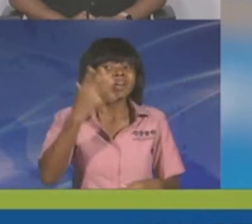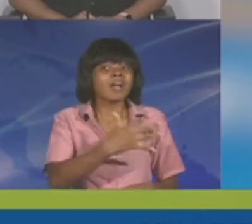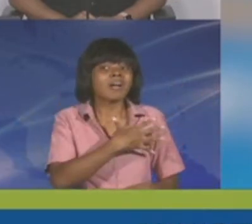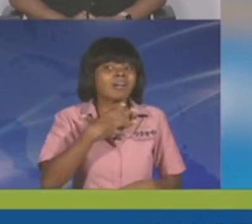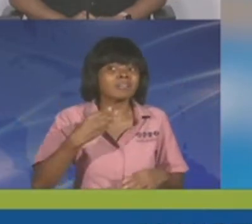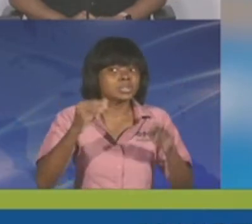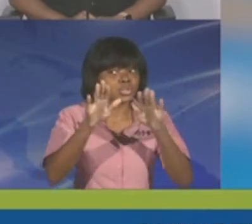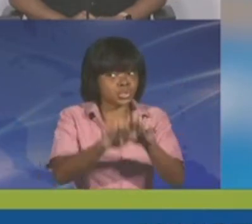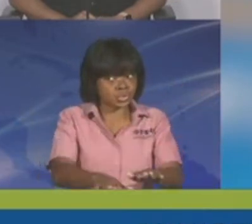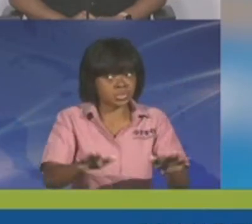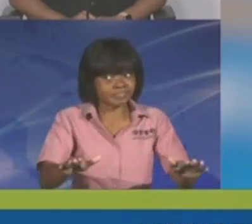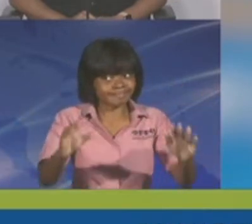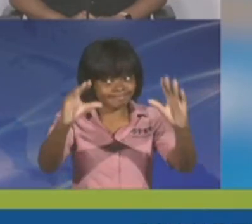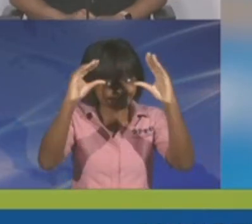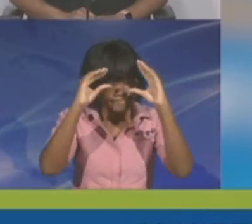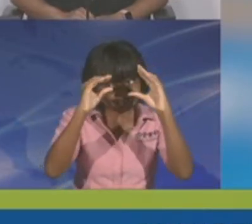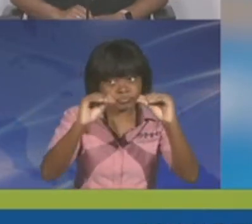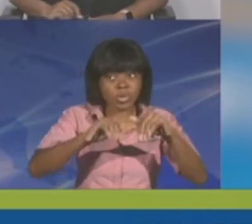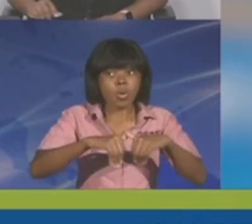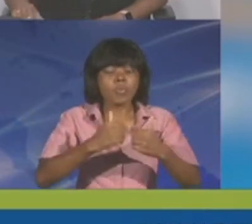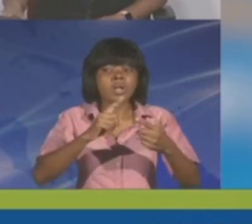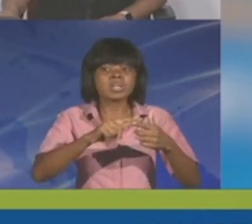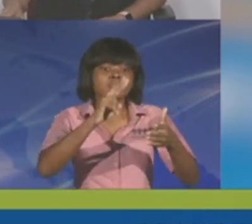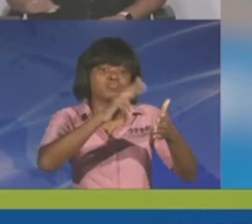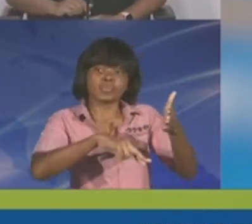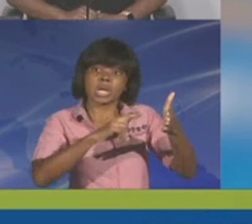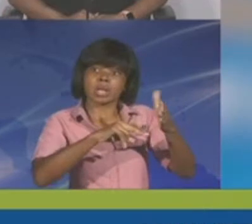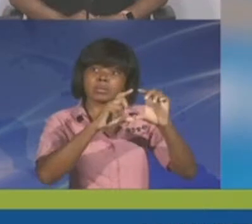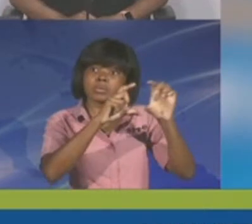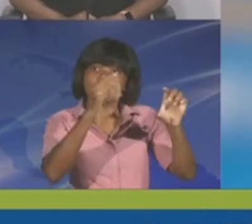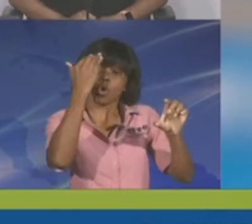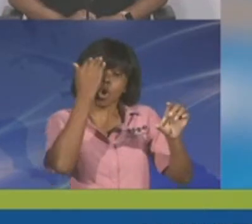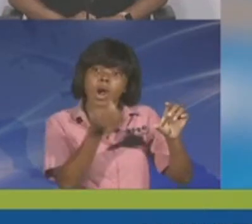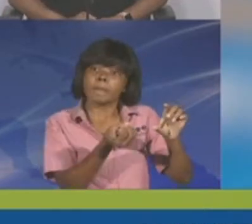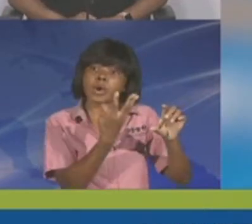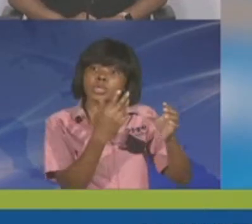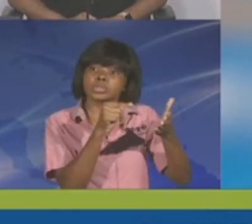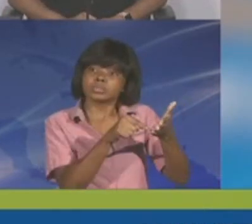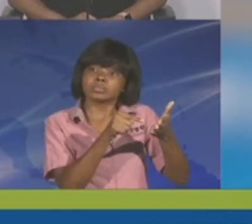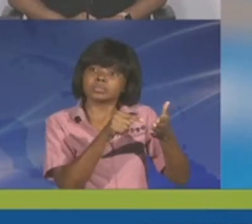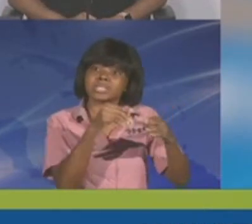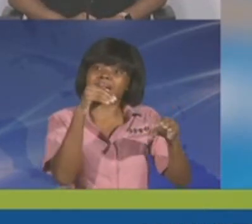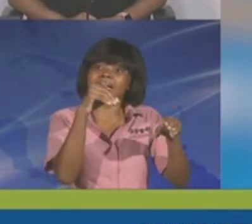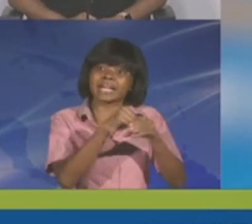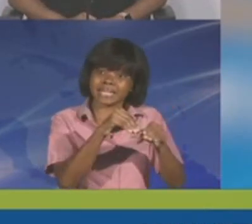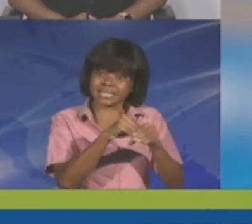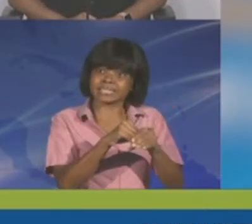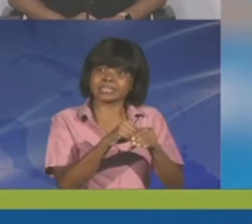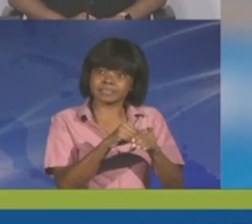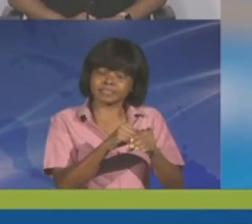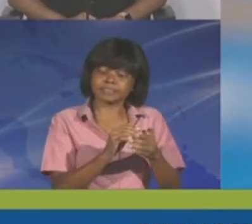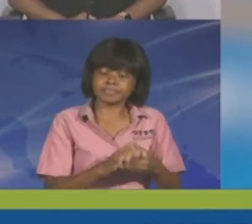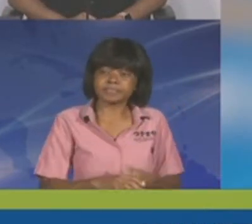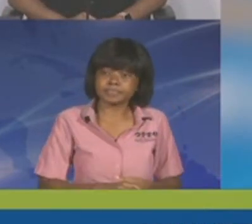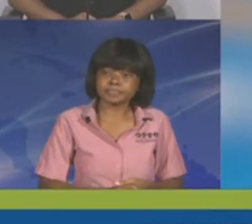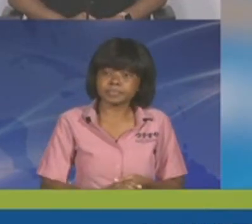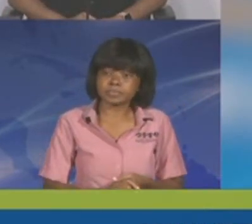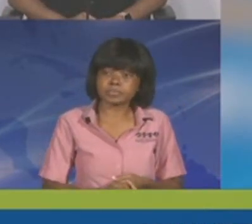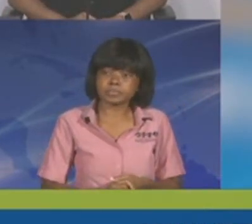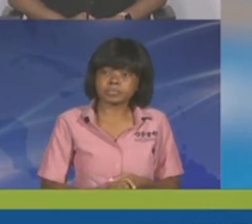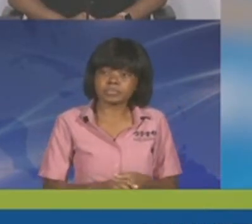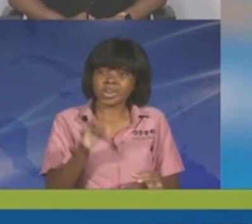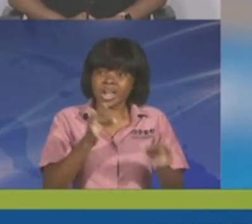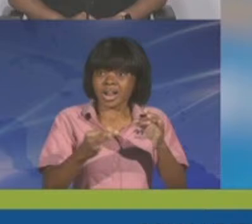Teach everyone how to read labels so that you have an idea of how much salt is in your serving. Avoid products that have more than